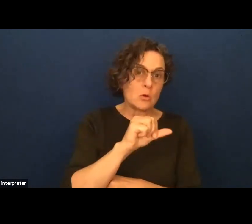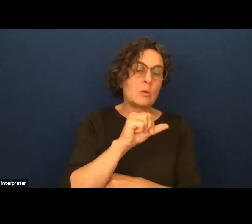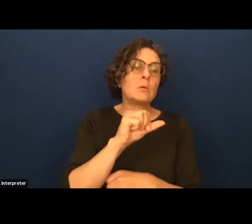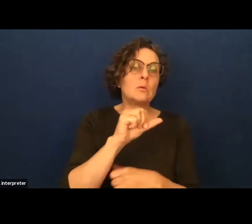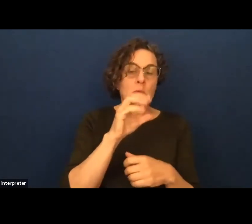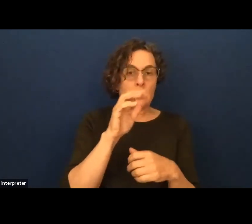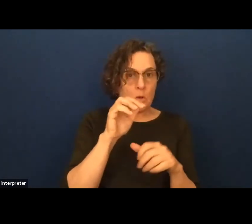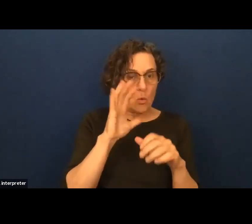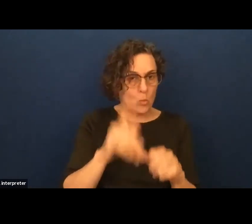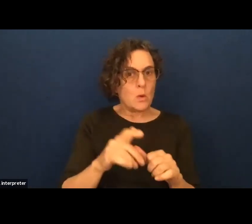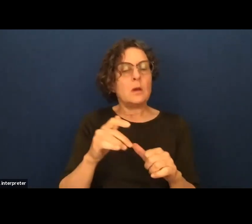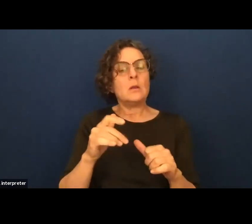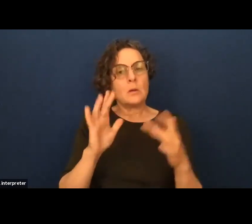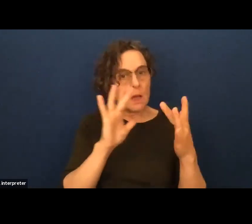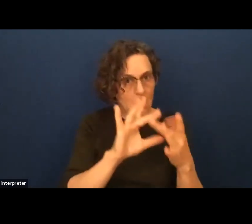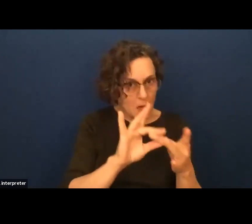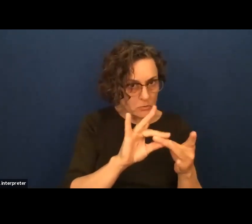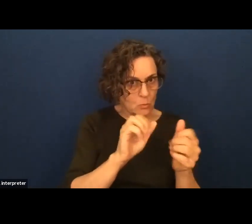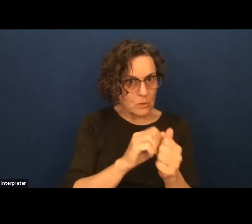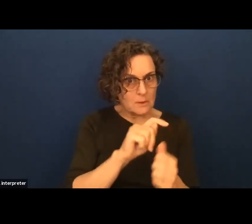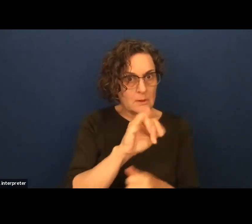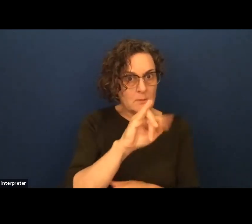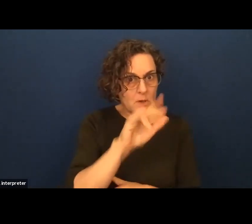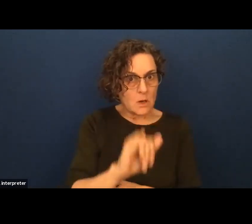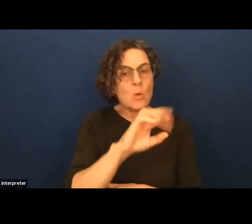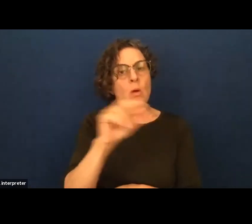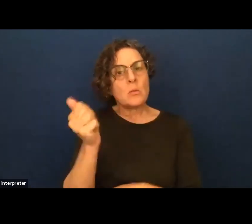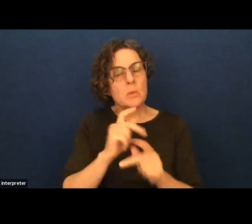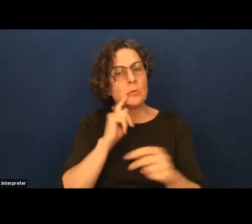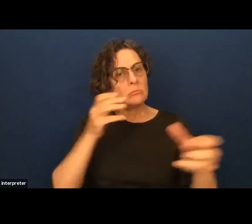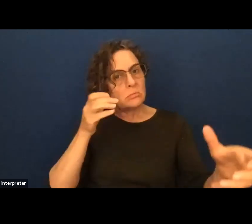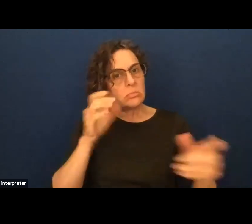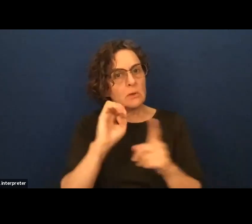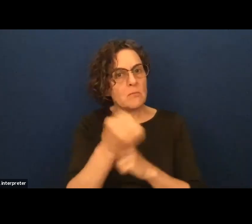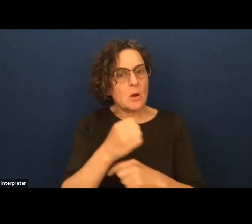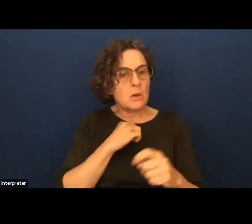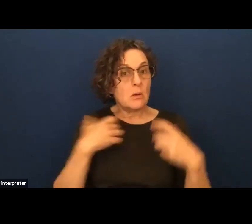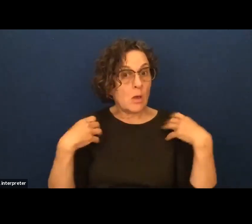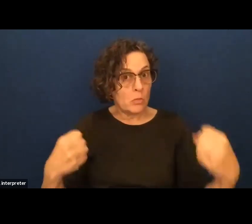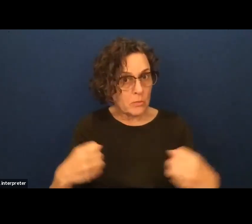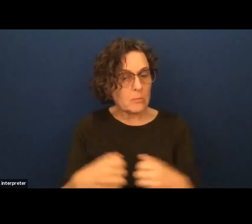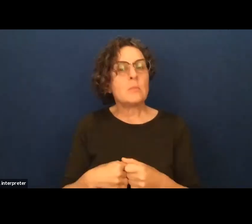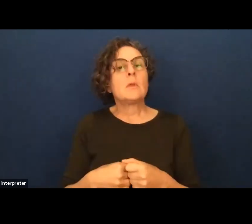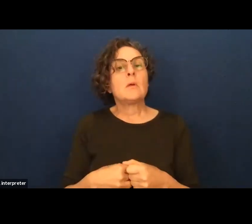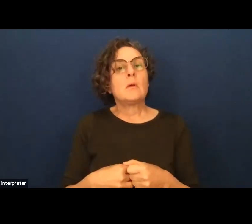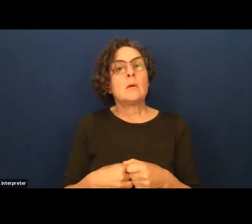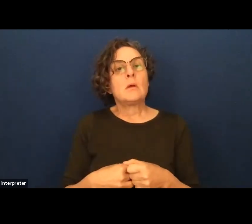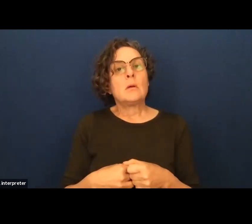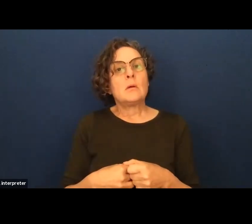other environmental health specialists that can answer your questions. We also